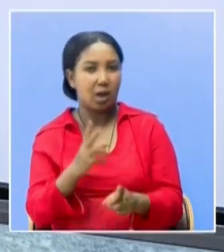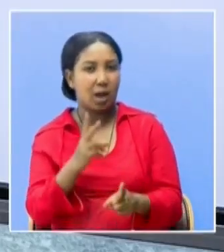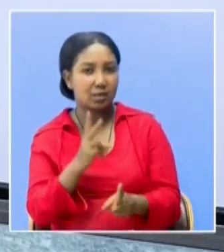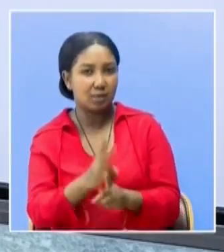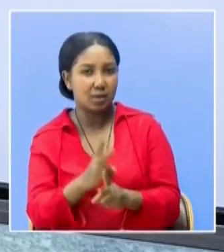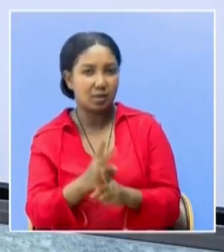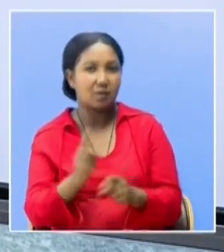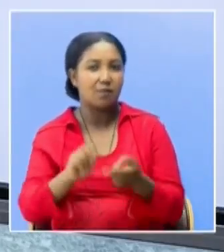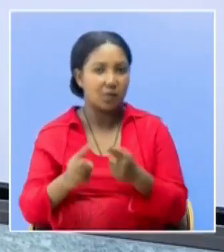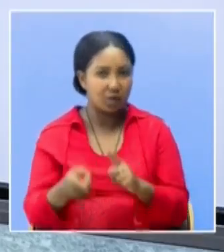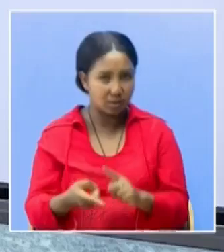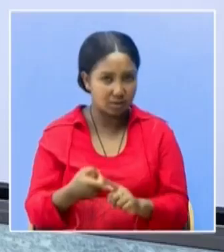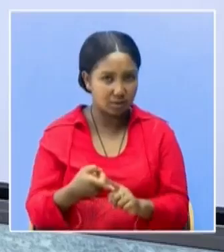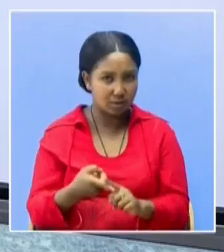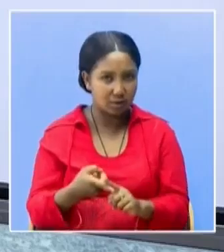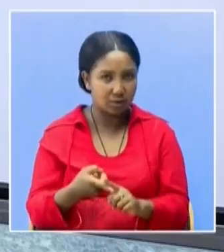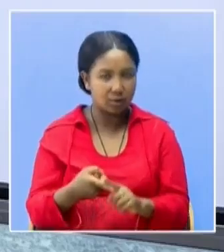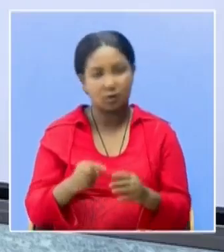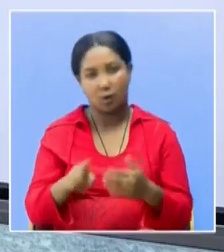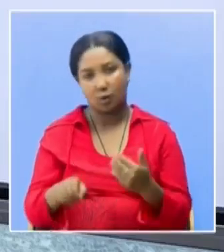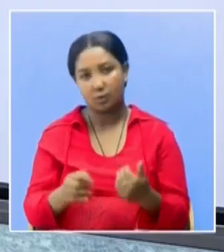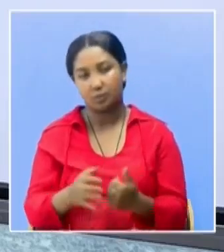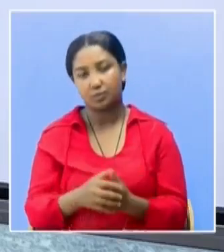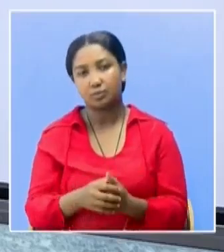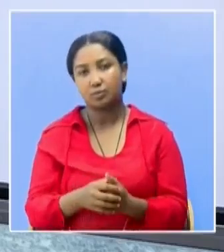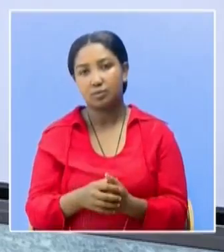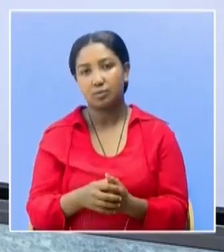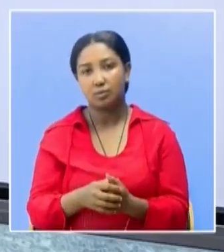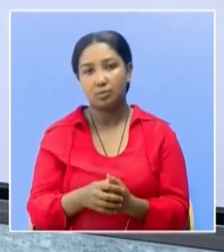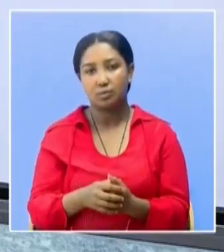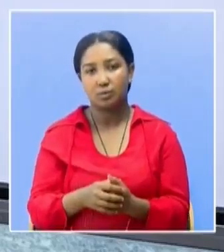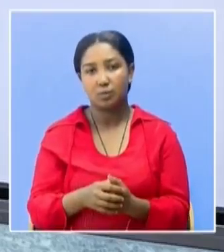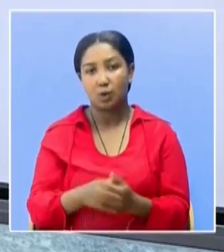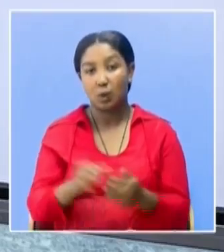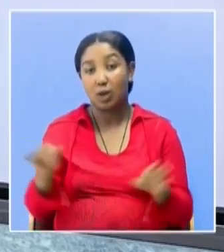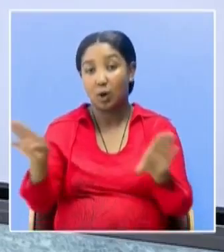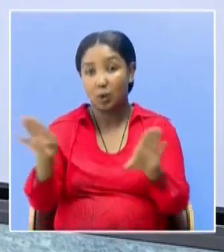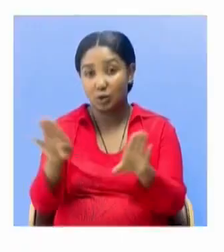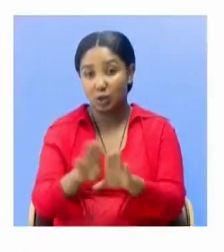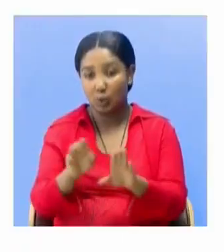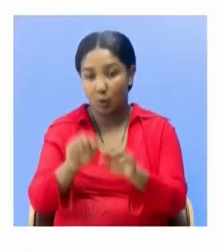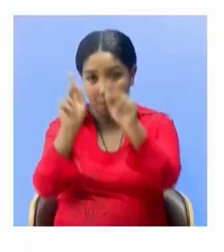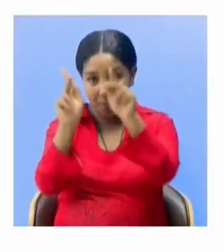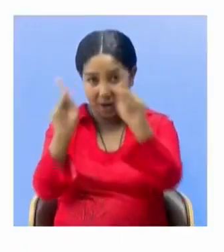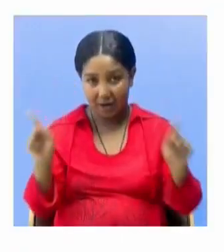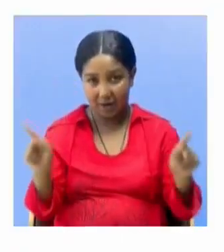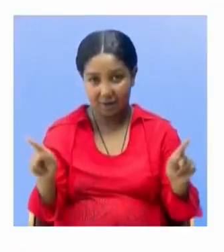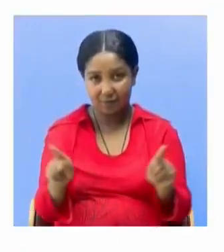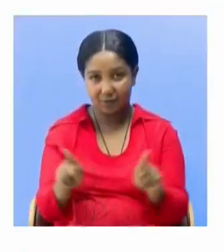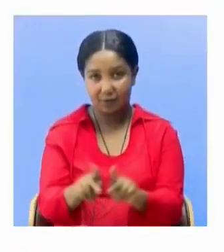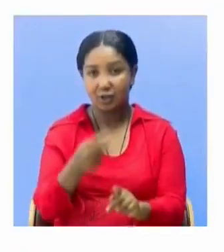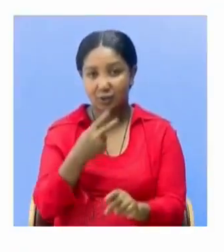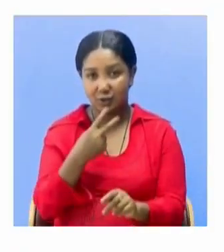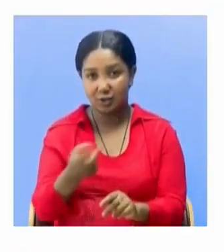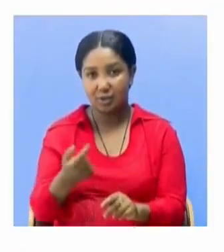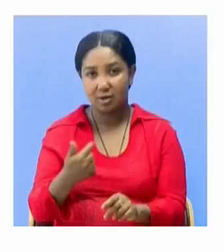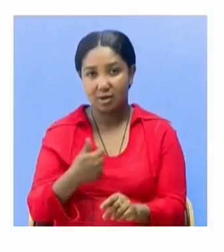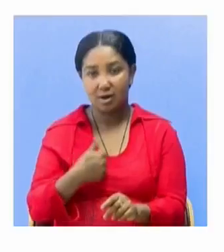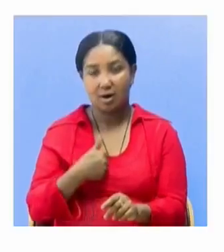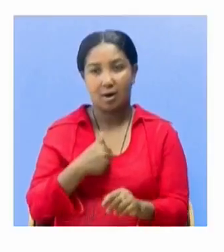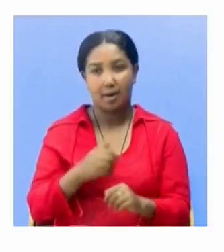your friend's letter next. Yes, okay? Yeah, so while you are closing your paragraph, you see, I